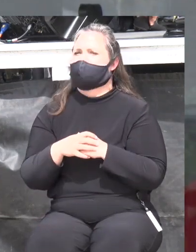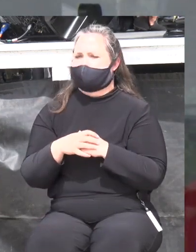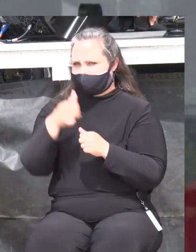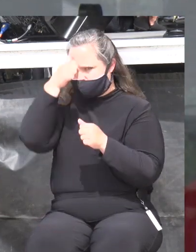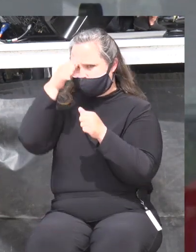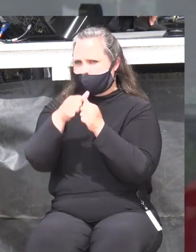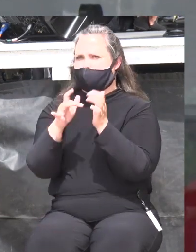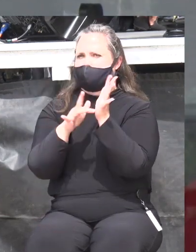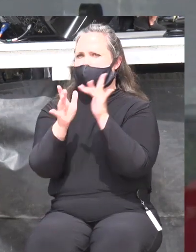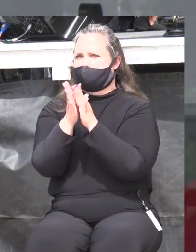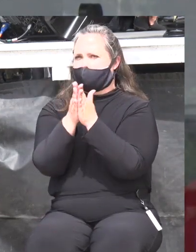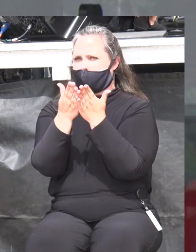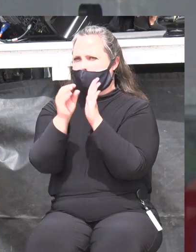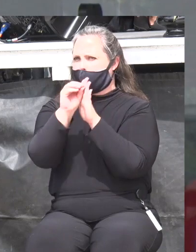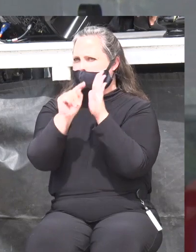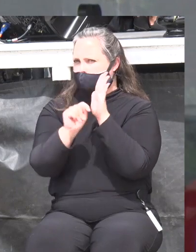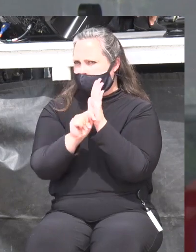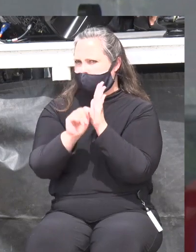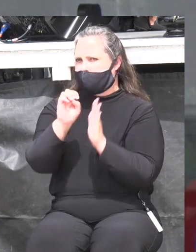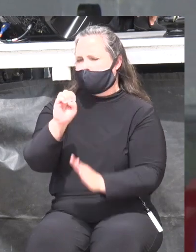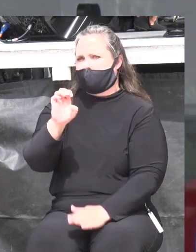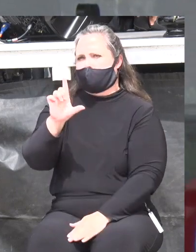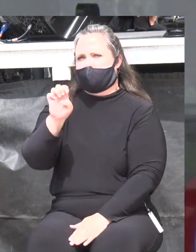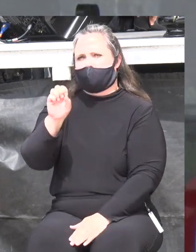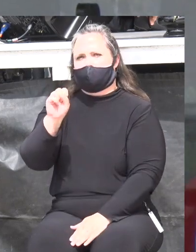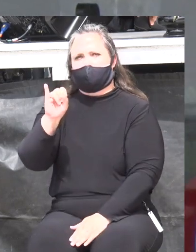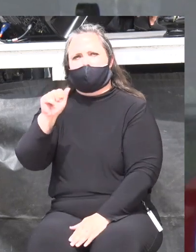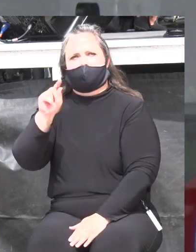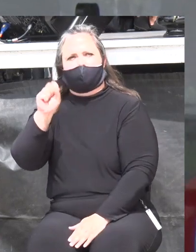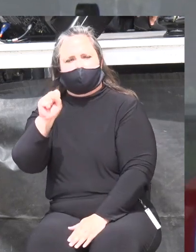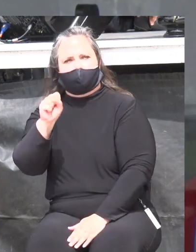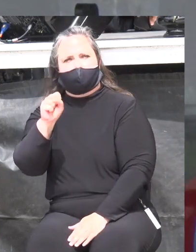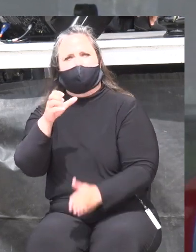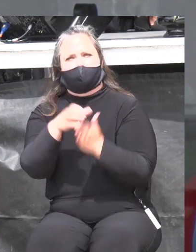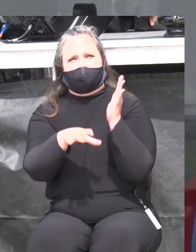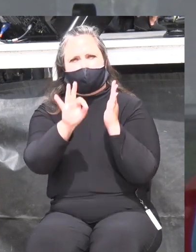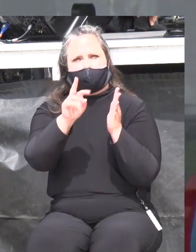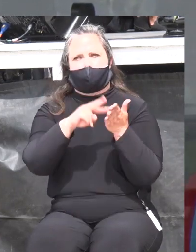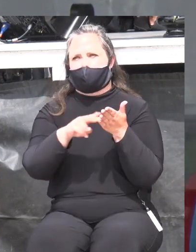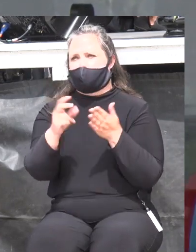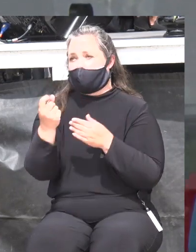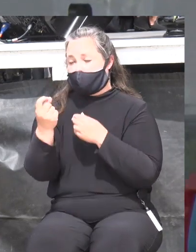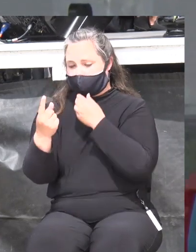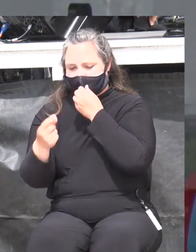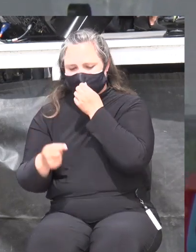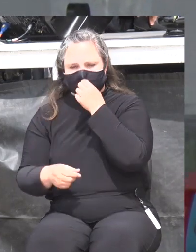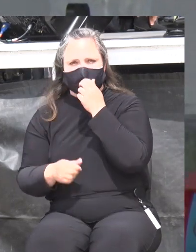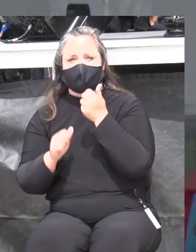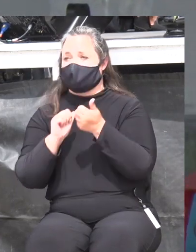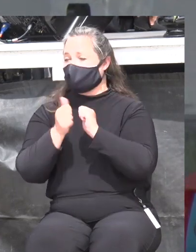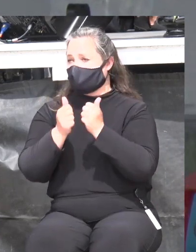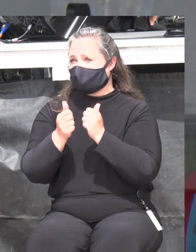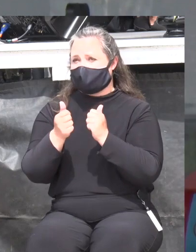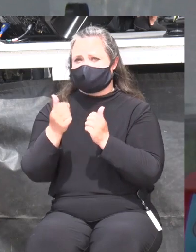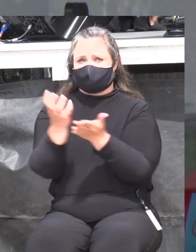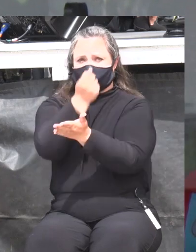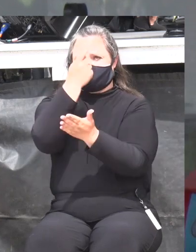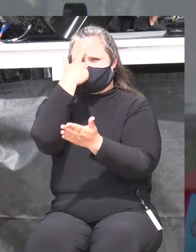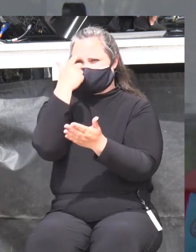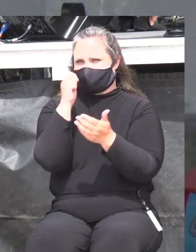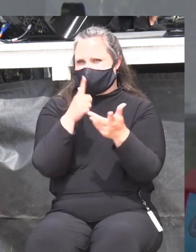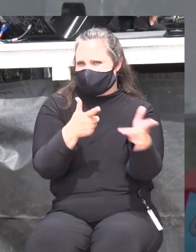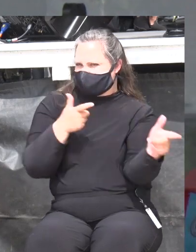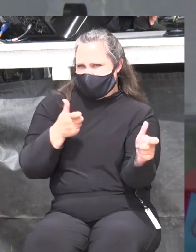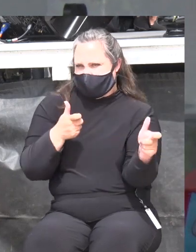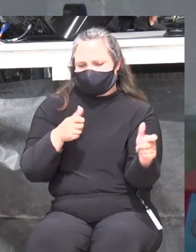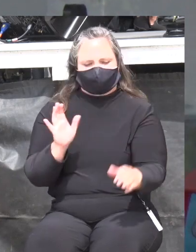Ecclesiastes 9, verse 11. The race is not to the swift, or